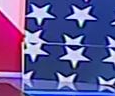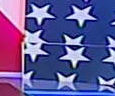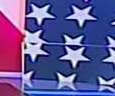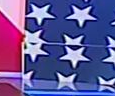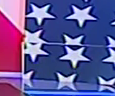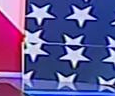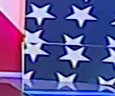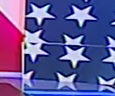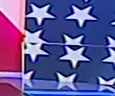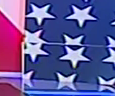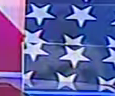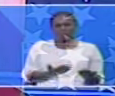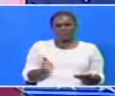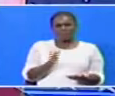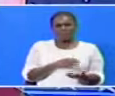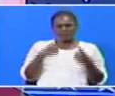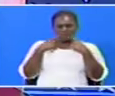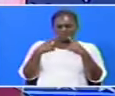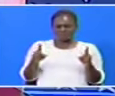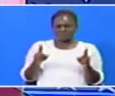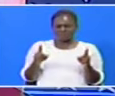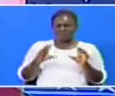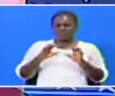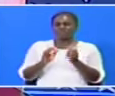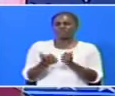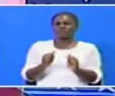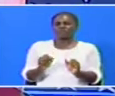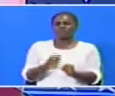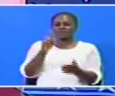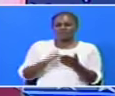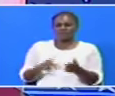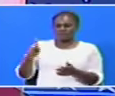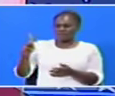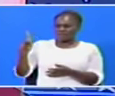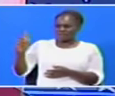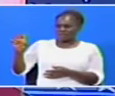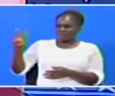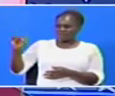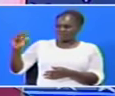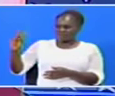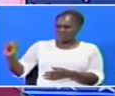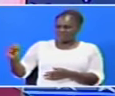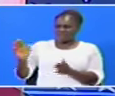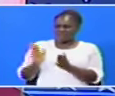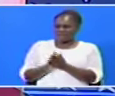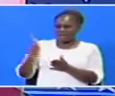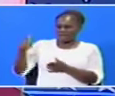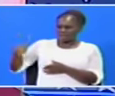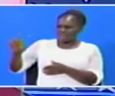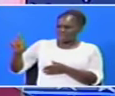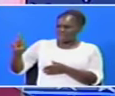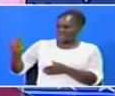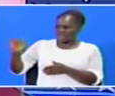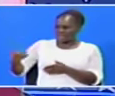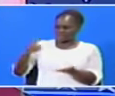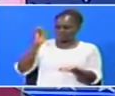Welcome back to the broadcast. Let's take a look at what's happening in the world of sports. Kevin Cheruiyot and Petty Andanda have been knocked out of the ongoing Africa Tennis